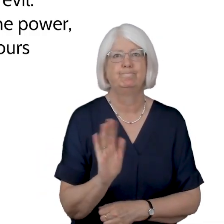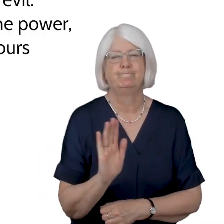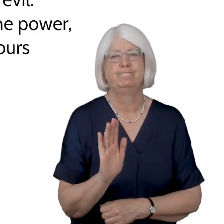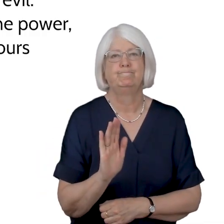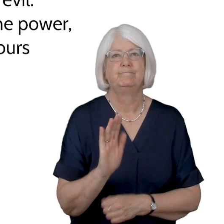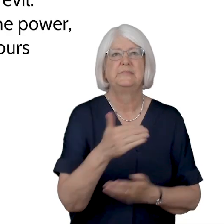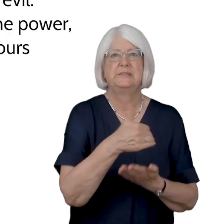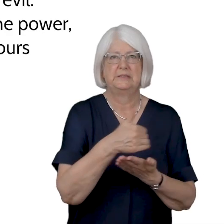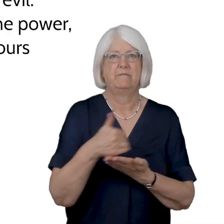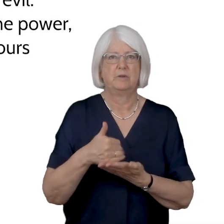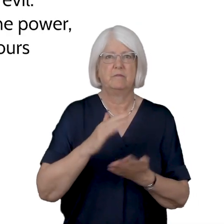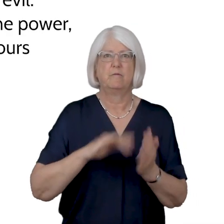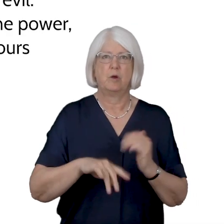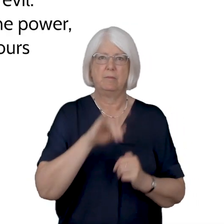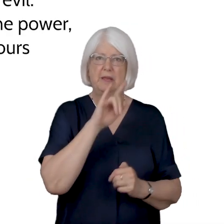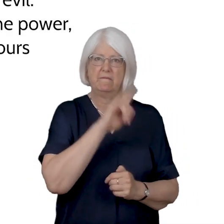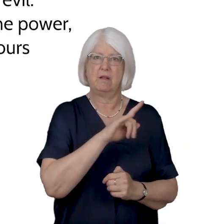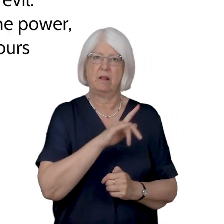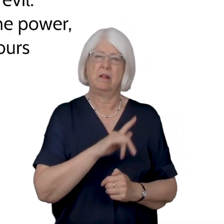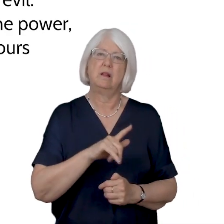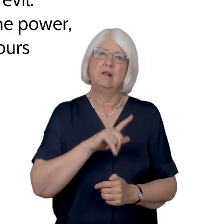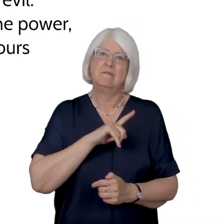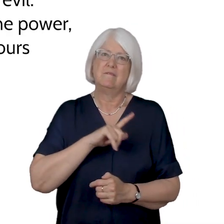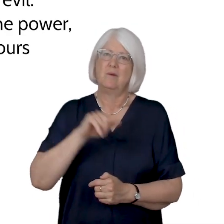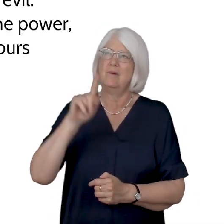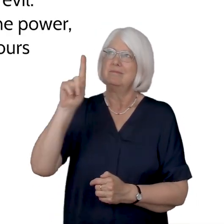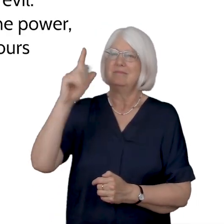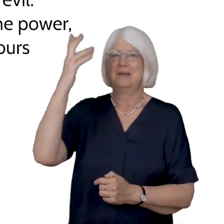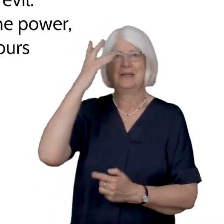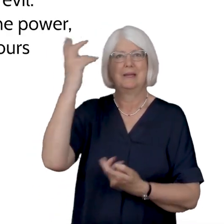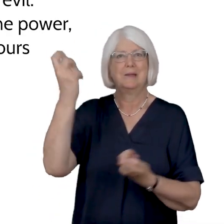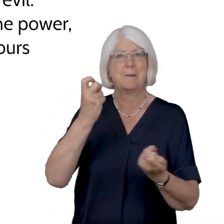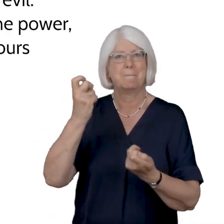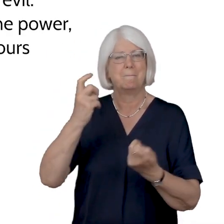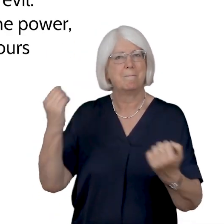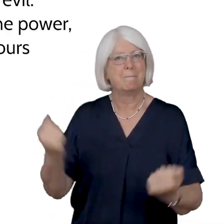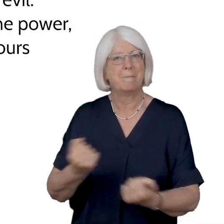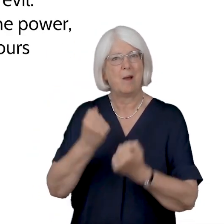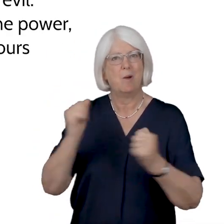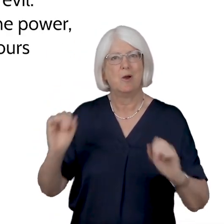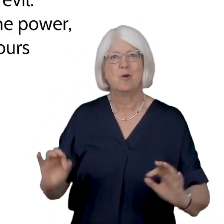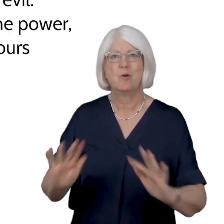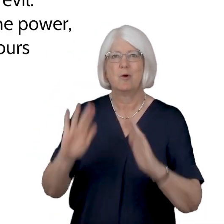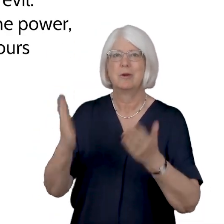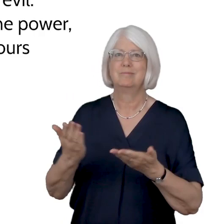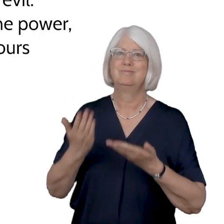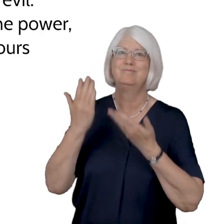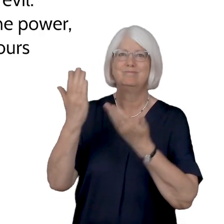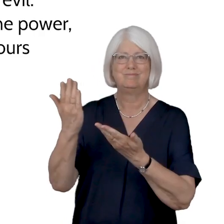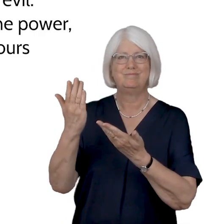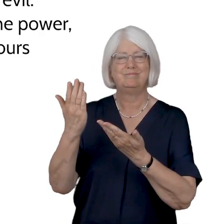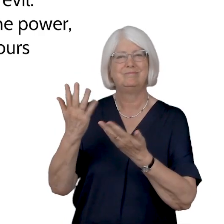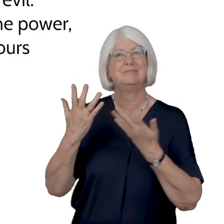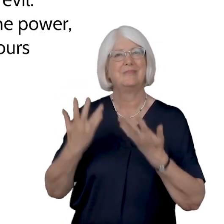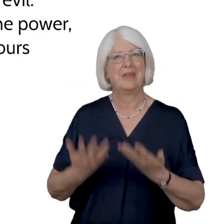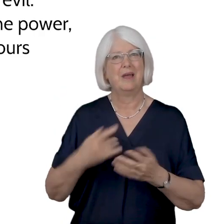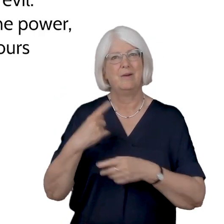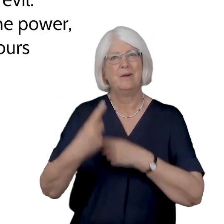temptation, but deliver us from evil. For the kingdom, the power, and the glory are